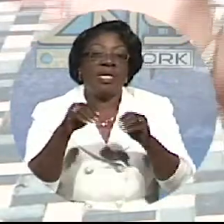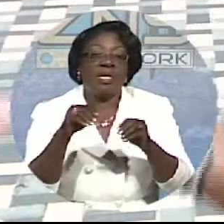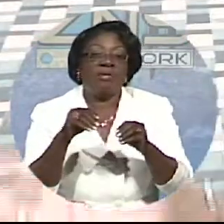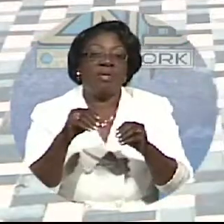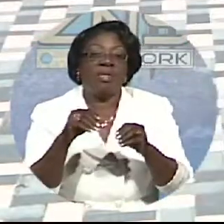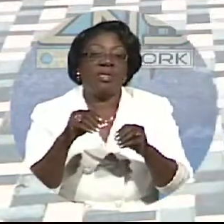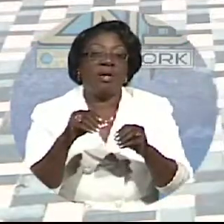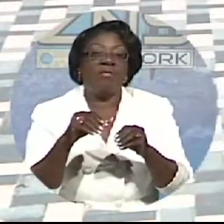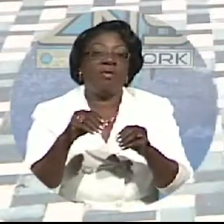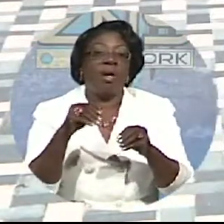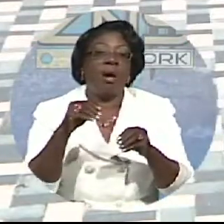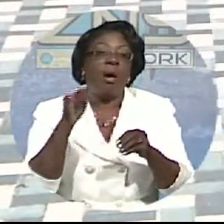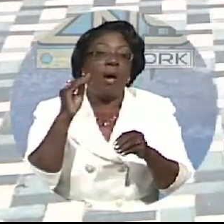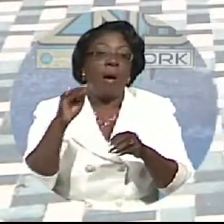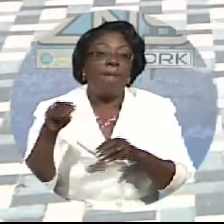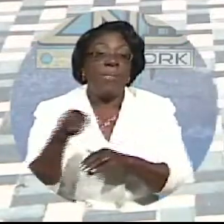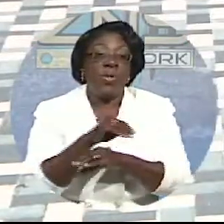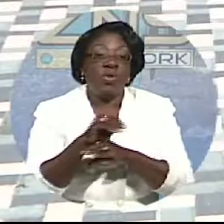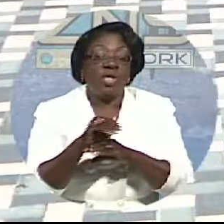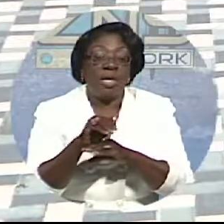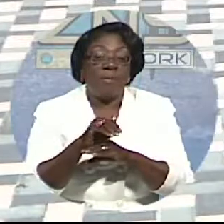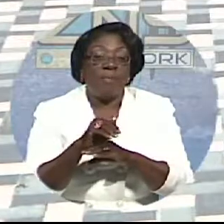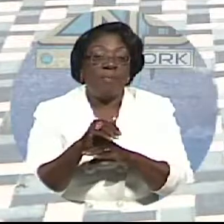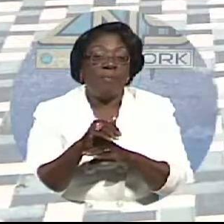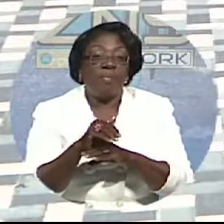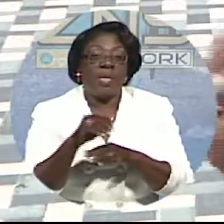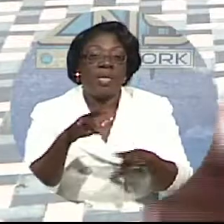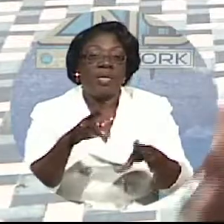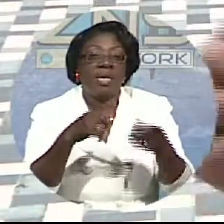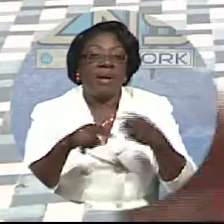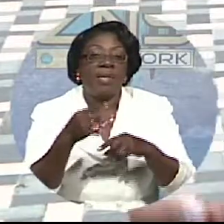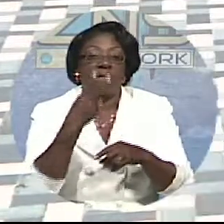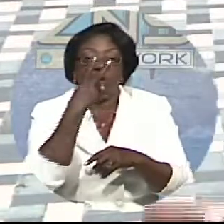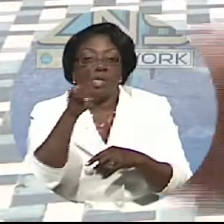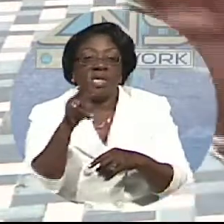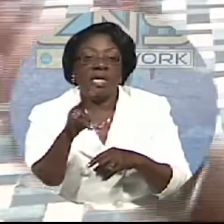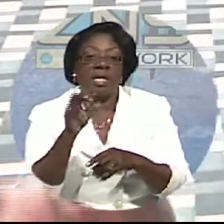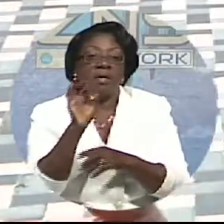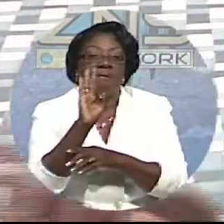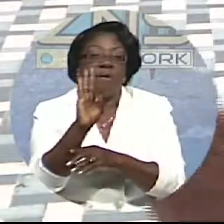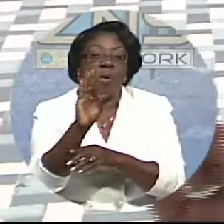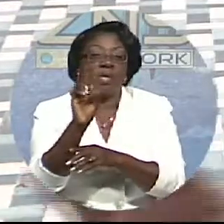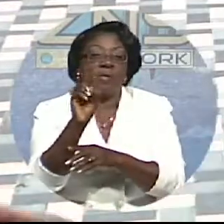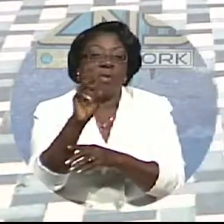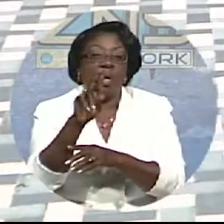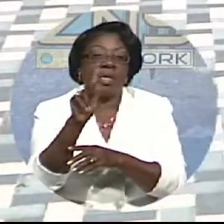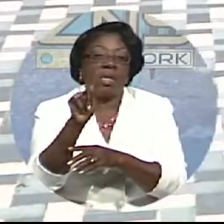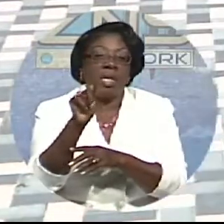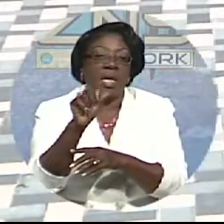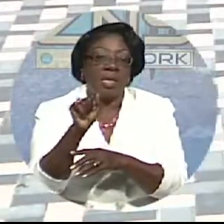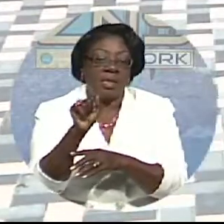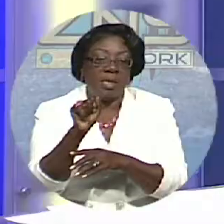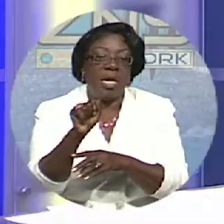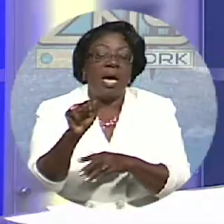of the Paris Museum. In addition to that, they're taking advantage of coming to see the forts and our churches. Churches today were